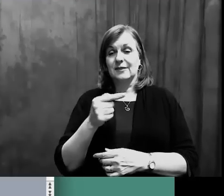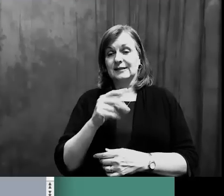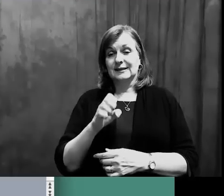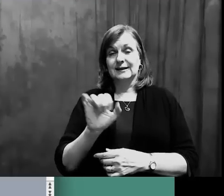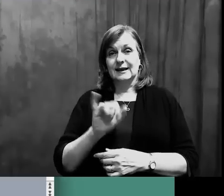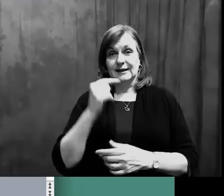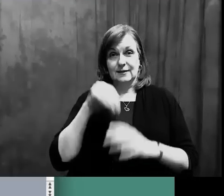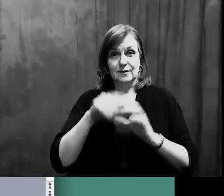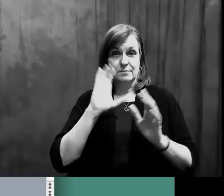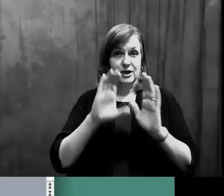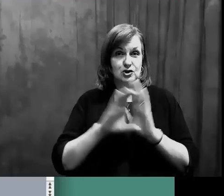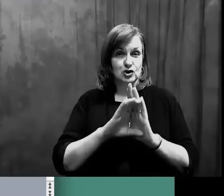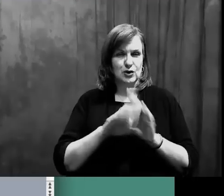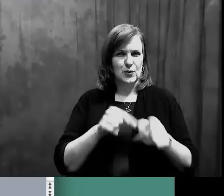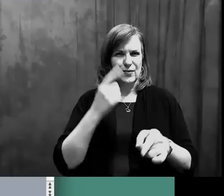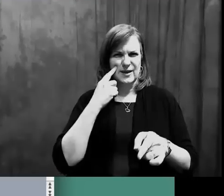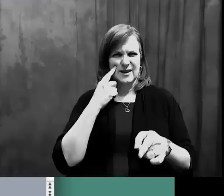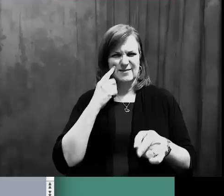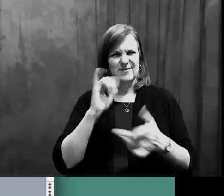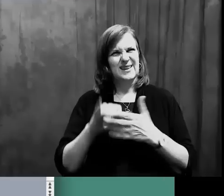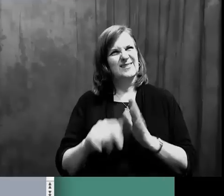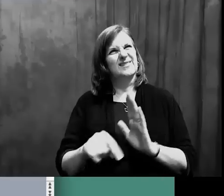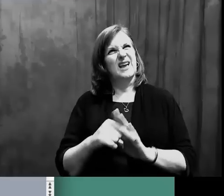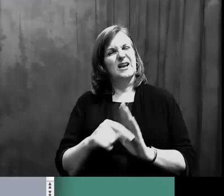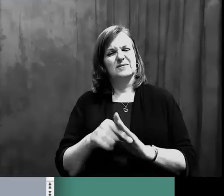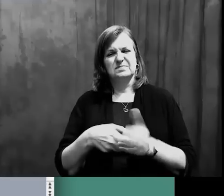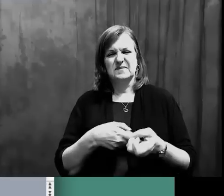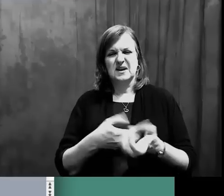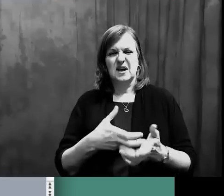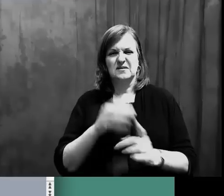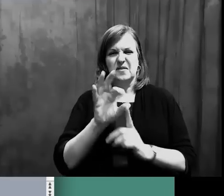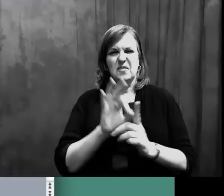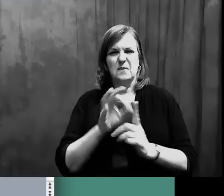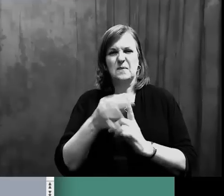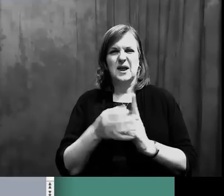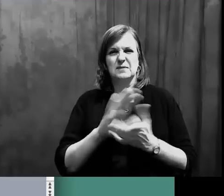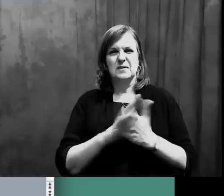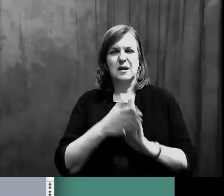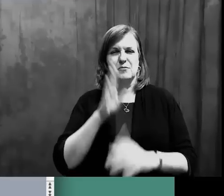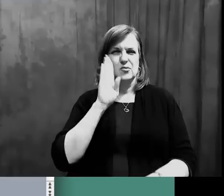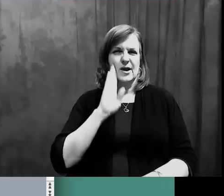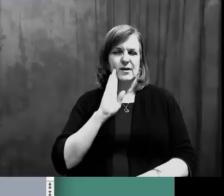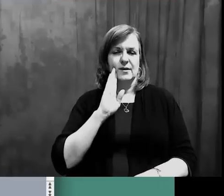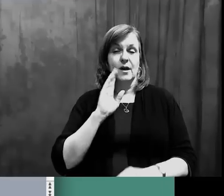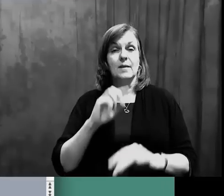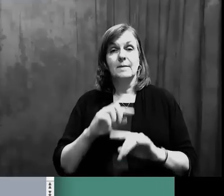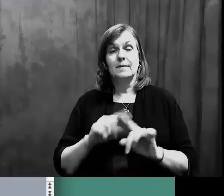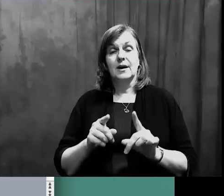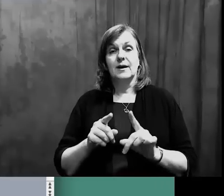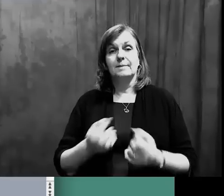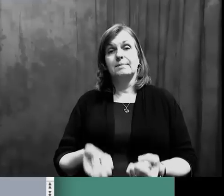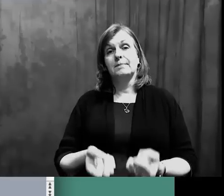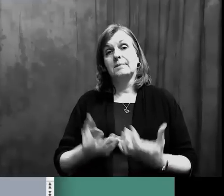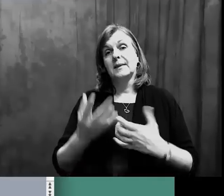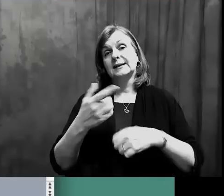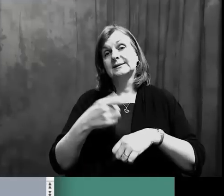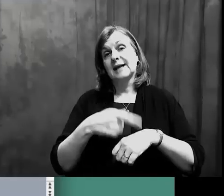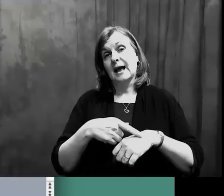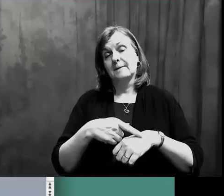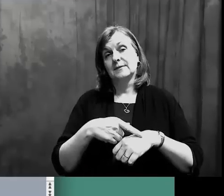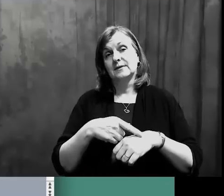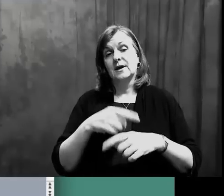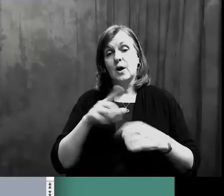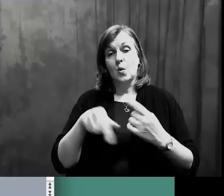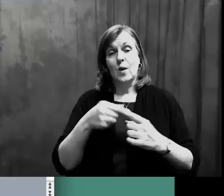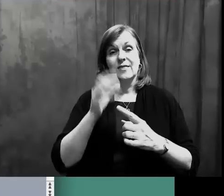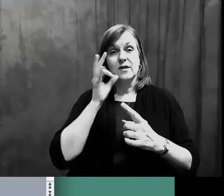we see ethylene like this, we're associating it here perhaps with something very negative. It causes our bananas